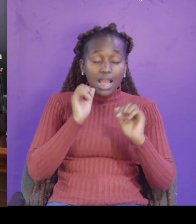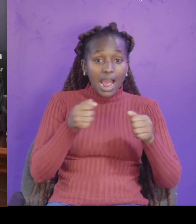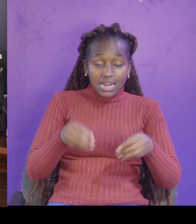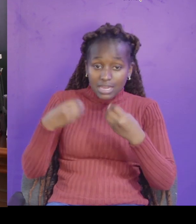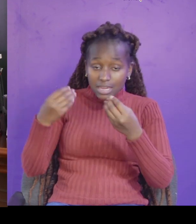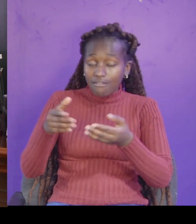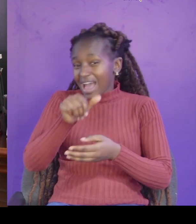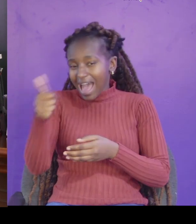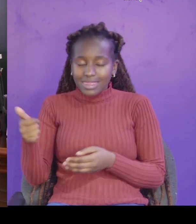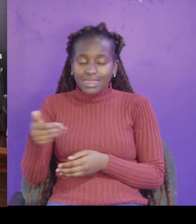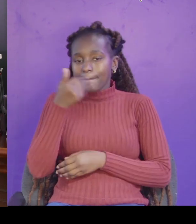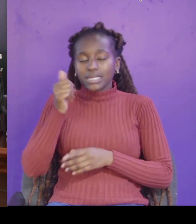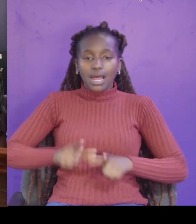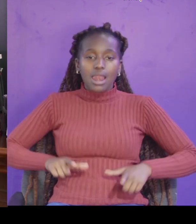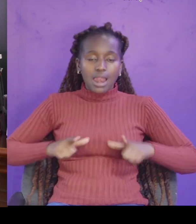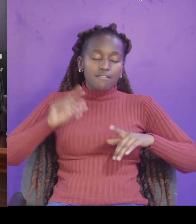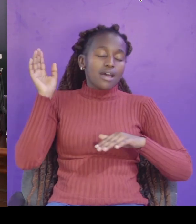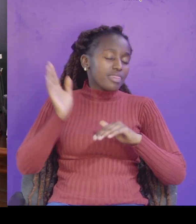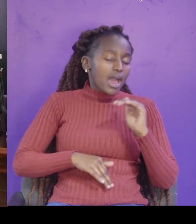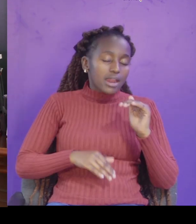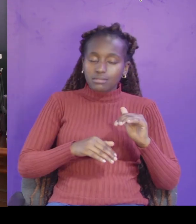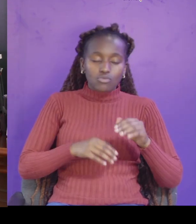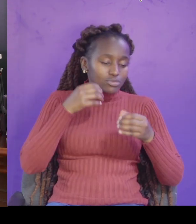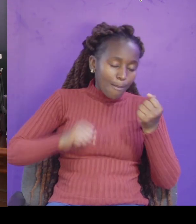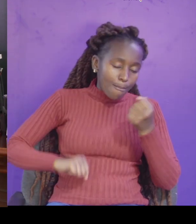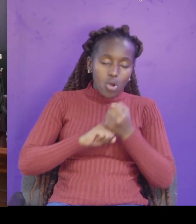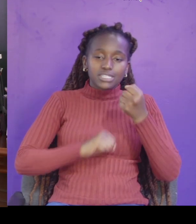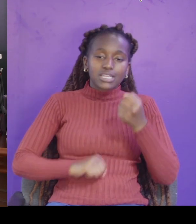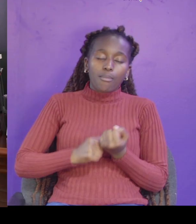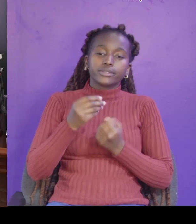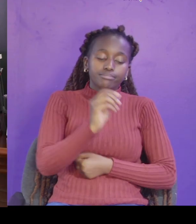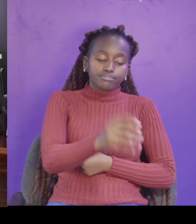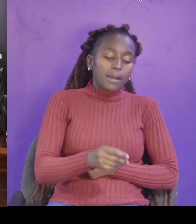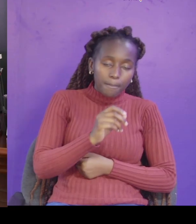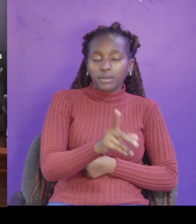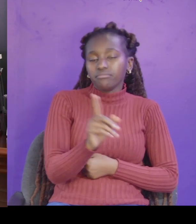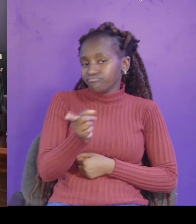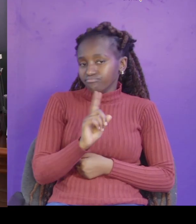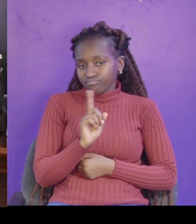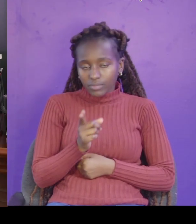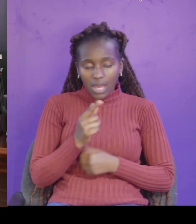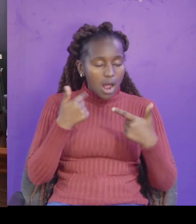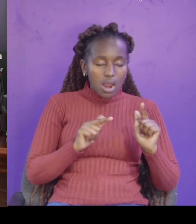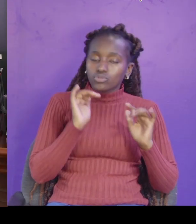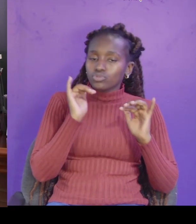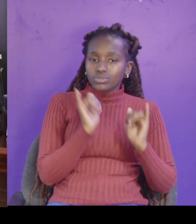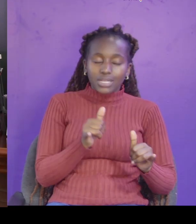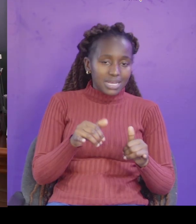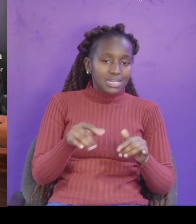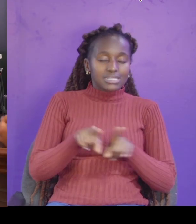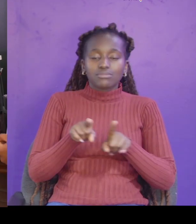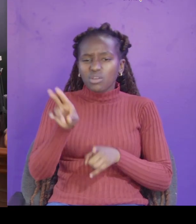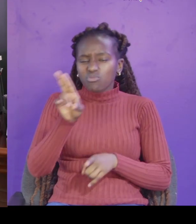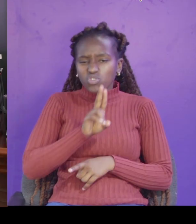life, rather than continuing to support them, staying in the streets, taking drugs, consuming substances.